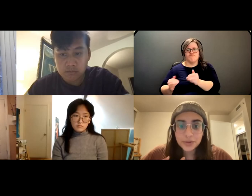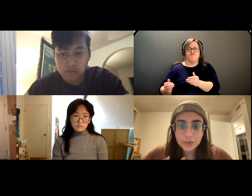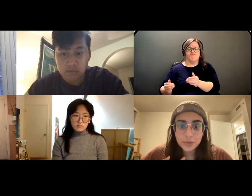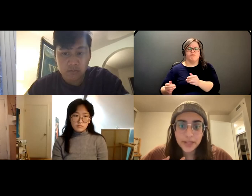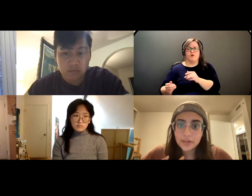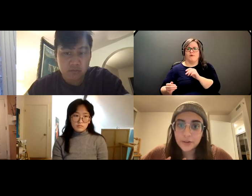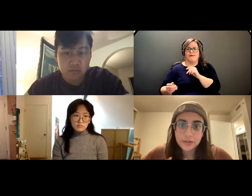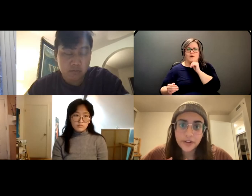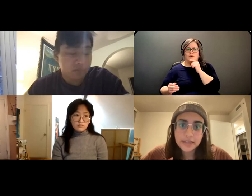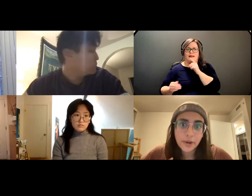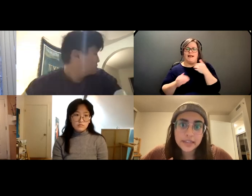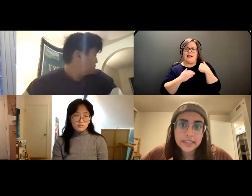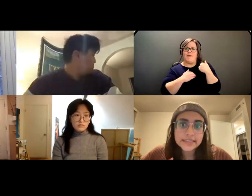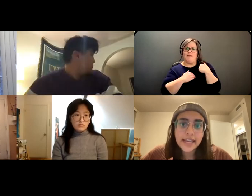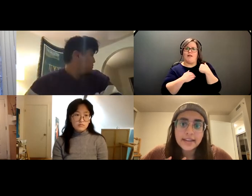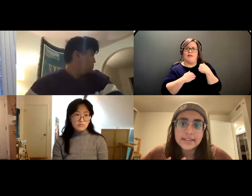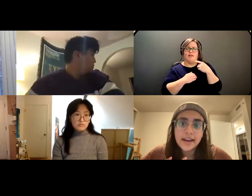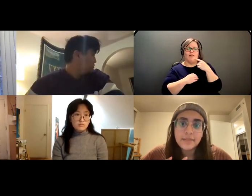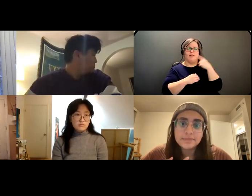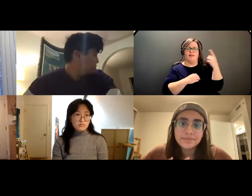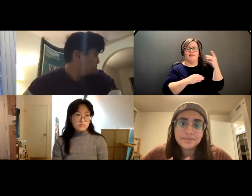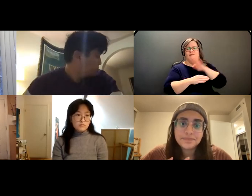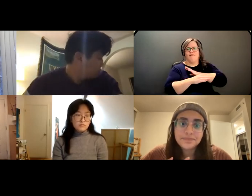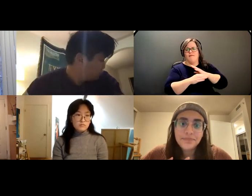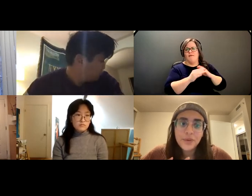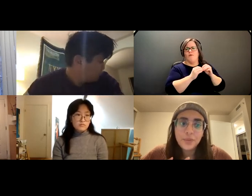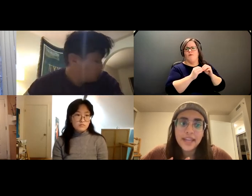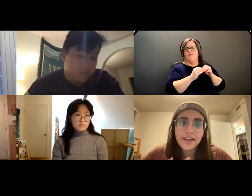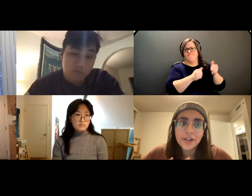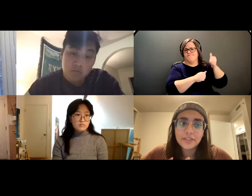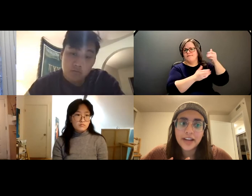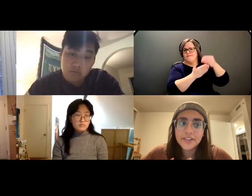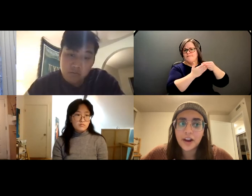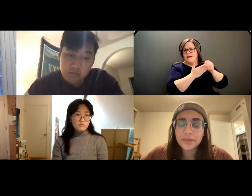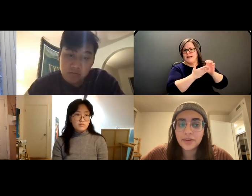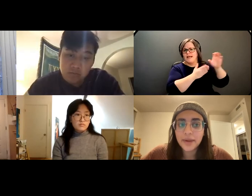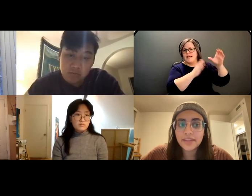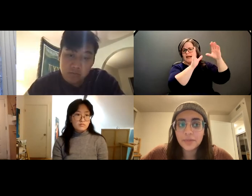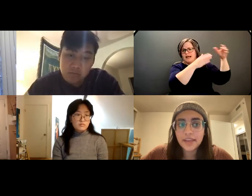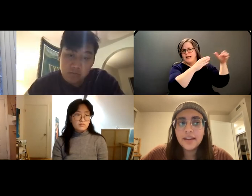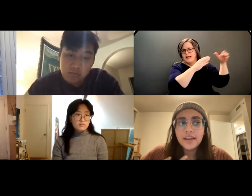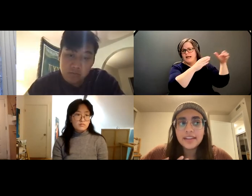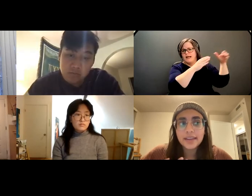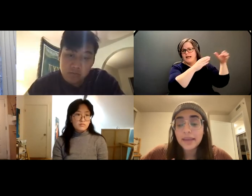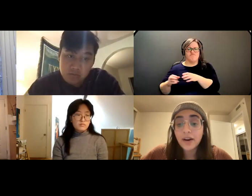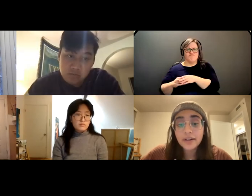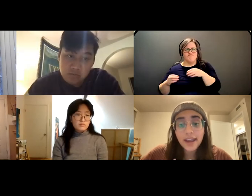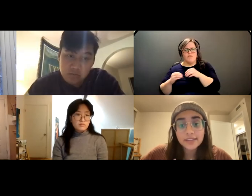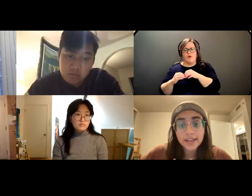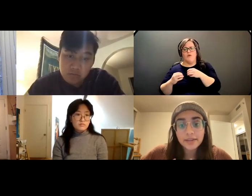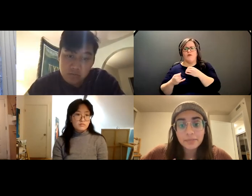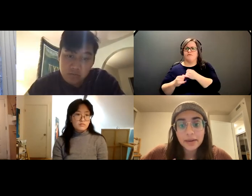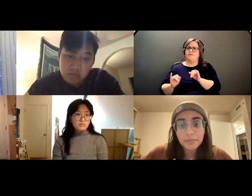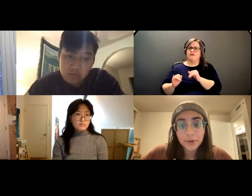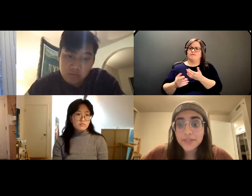accountable to like larger funding bodies, and we have a lot of like autonomy in the way that we can like make art